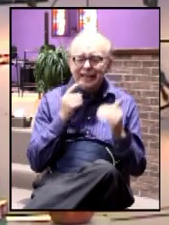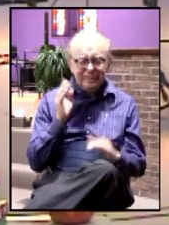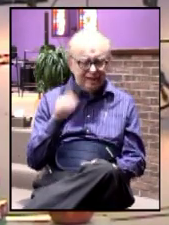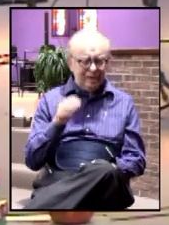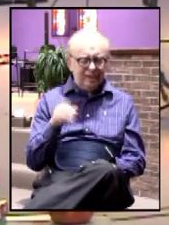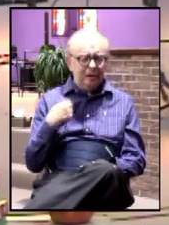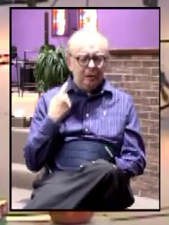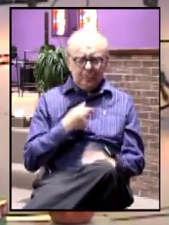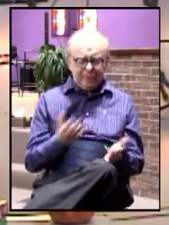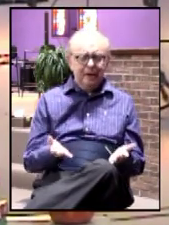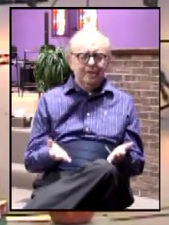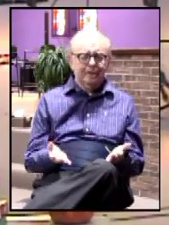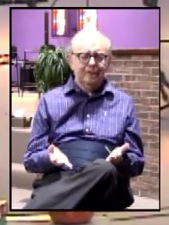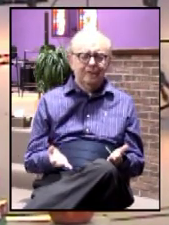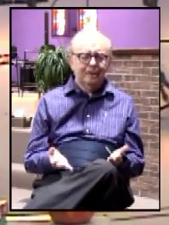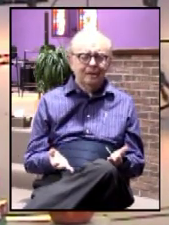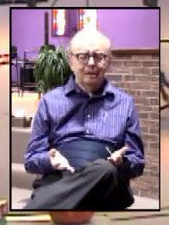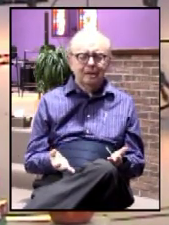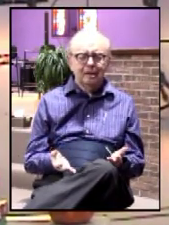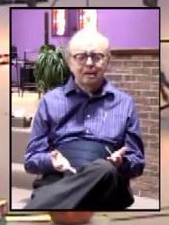say, hey, here we are.